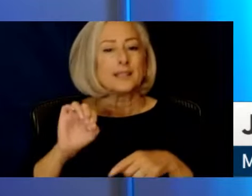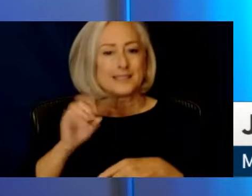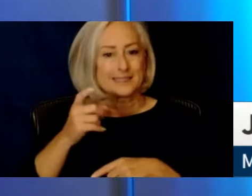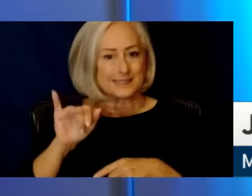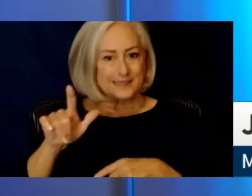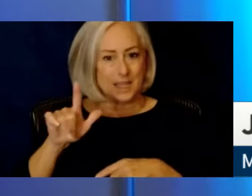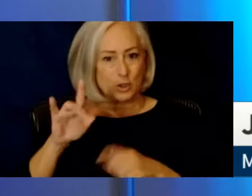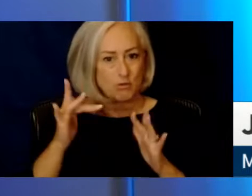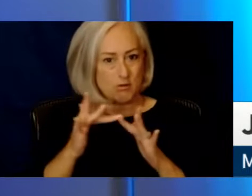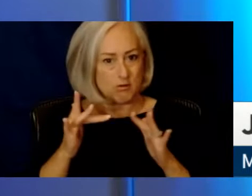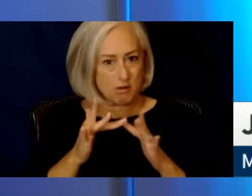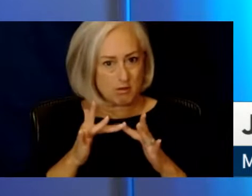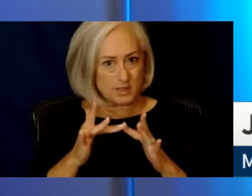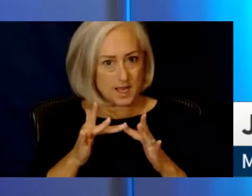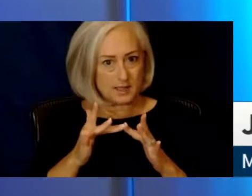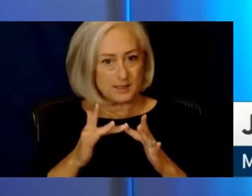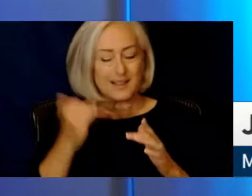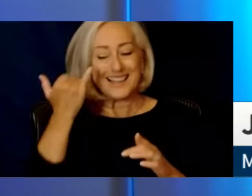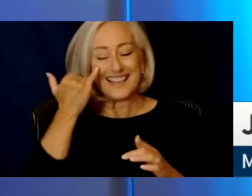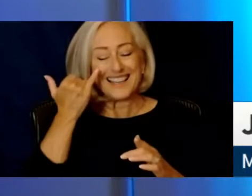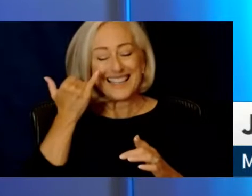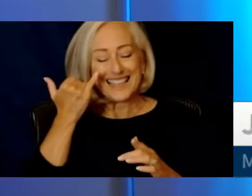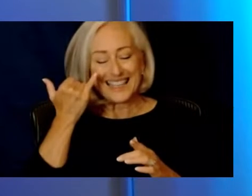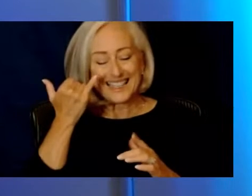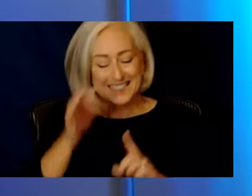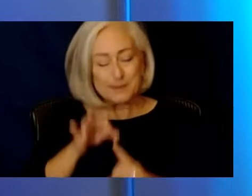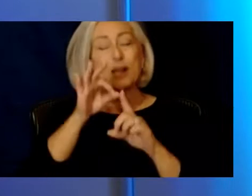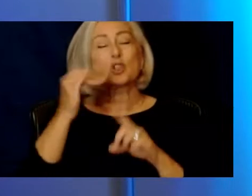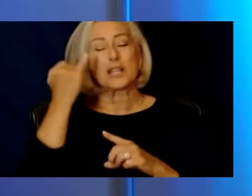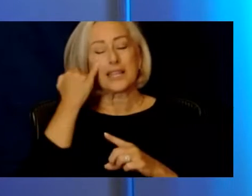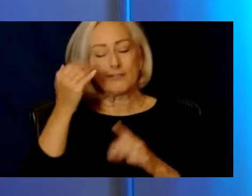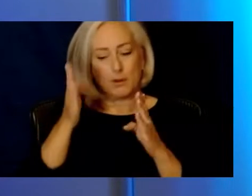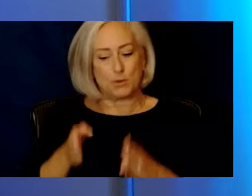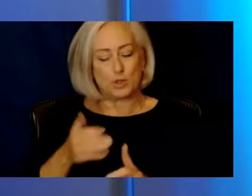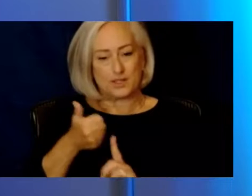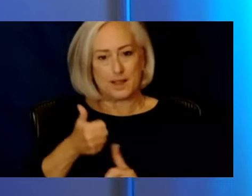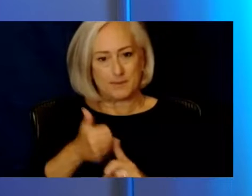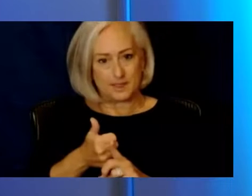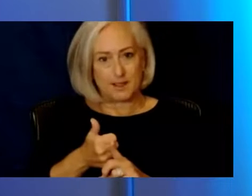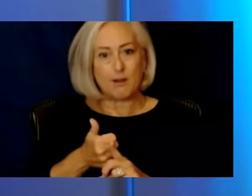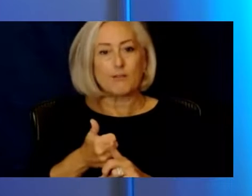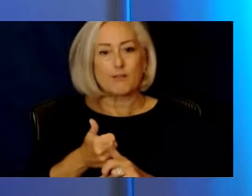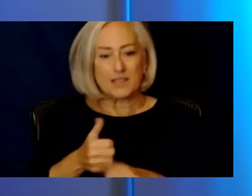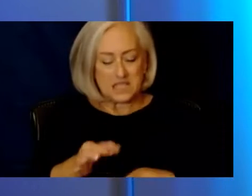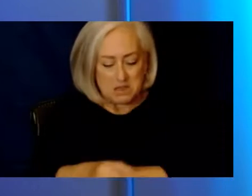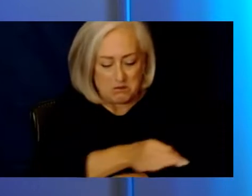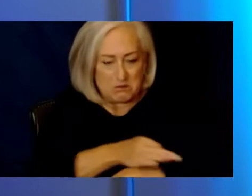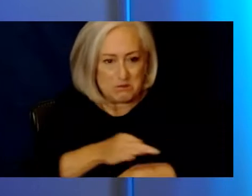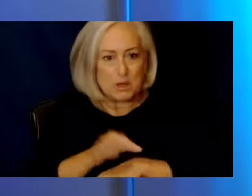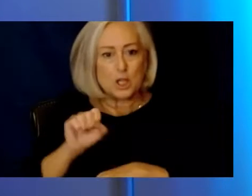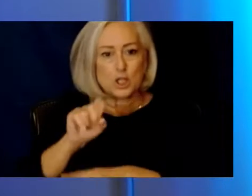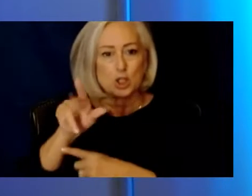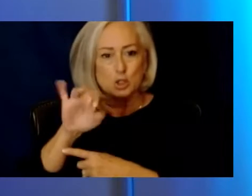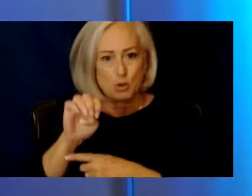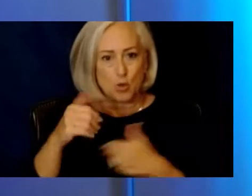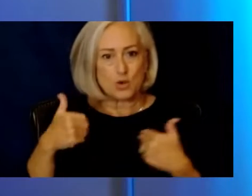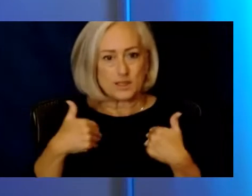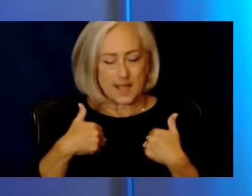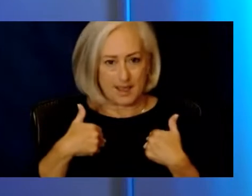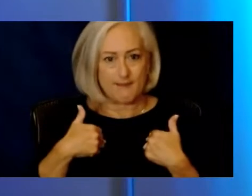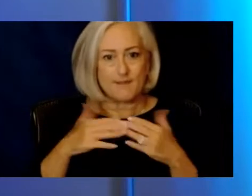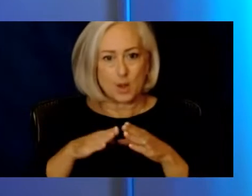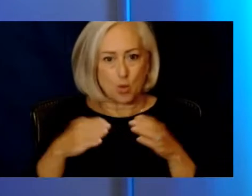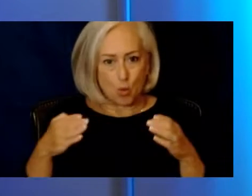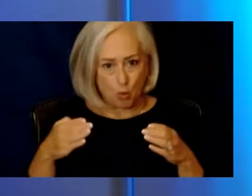person has got open sores. And the people that we're prioritizing for vaccination right now are close contacts of somebody who is a known and open